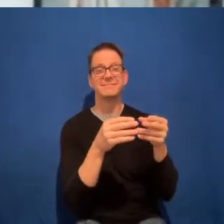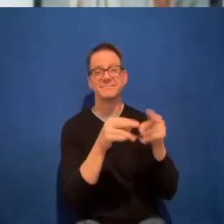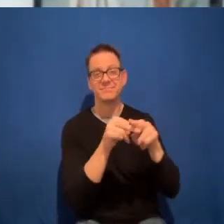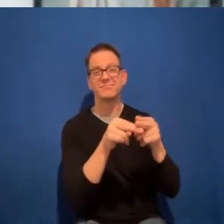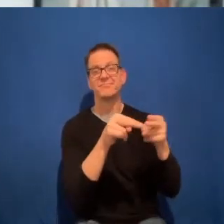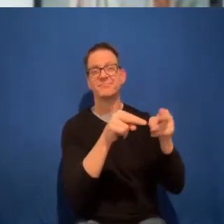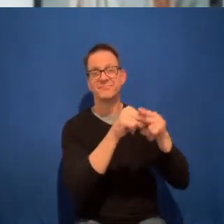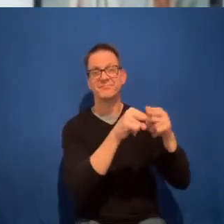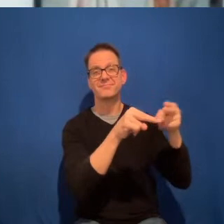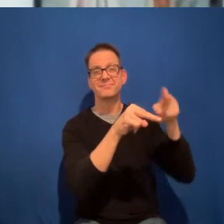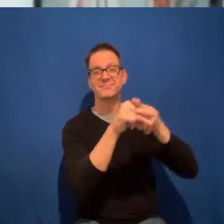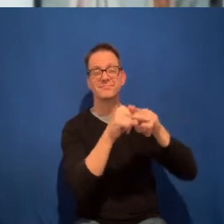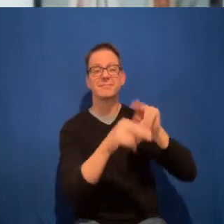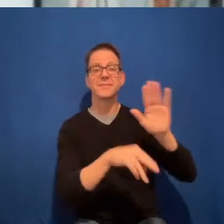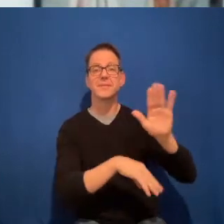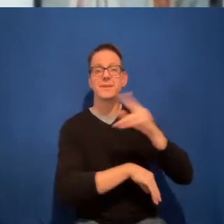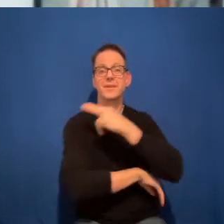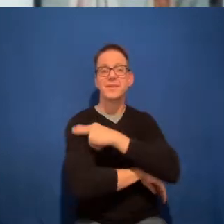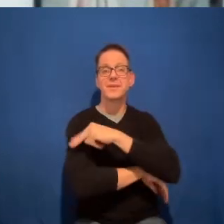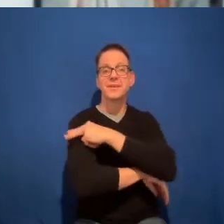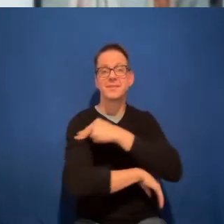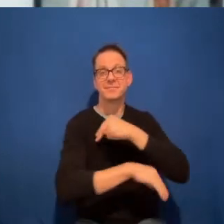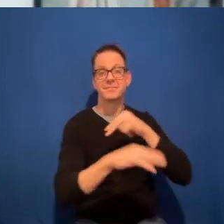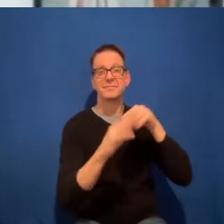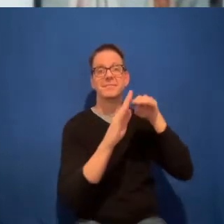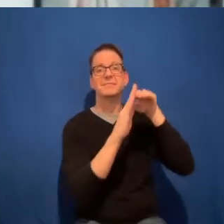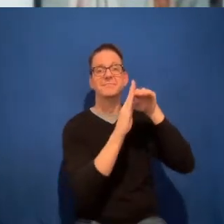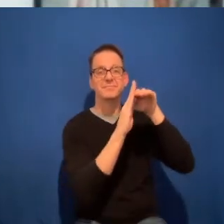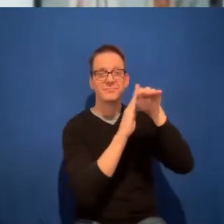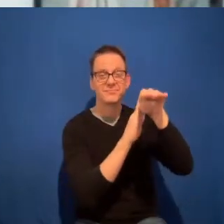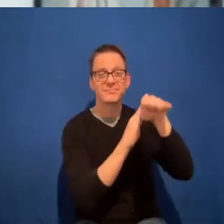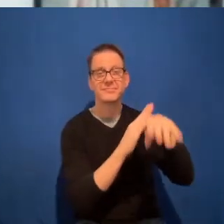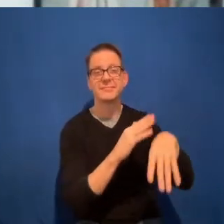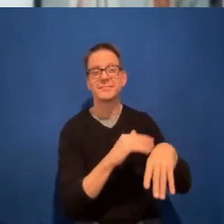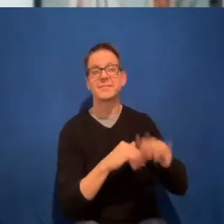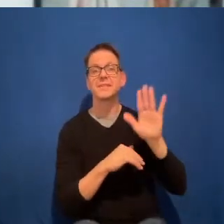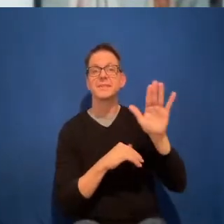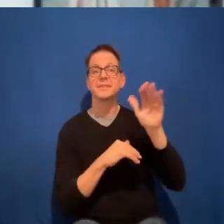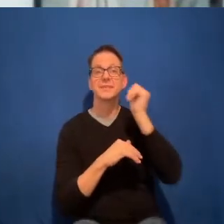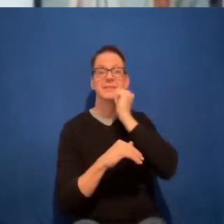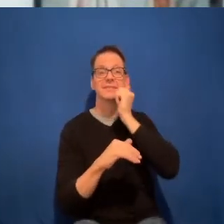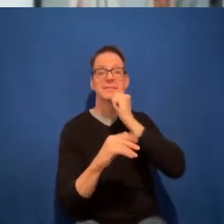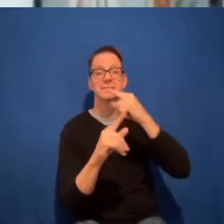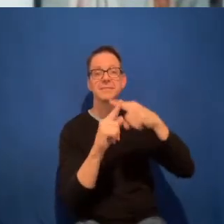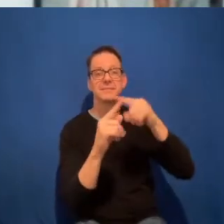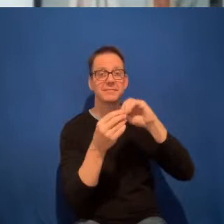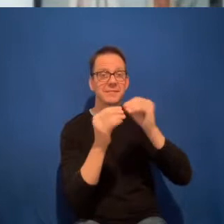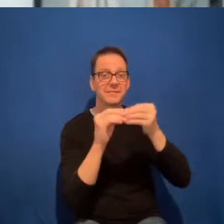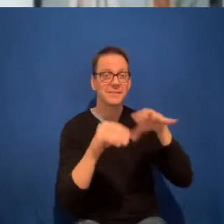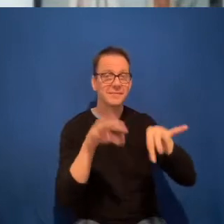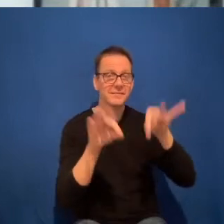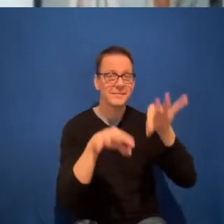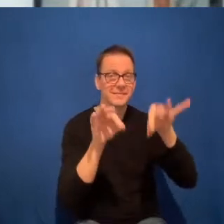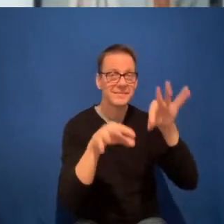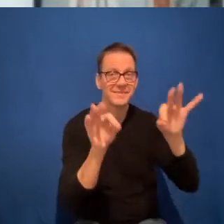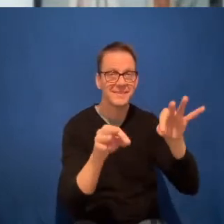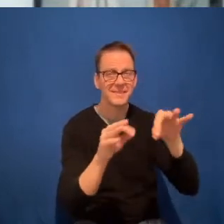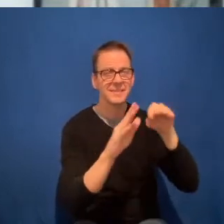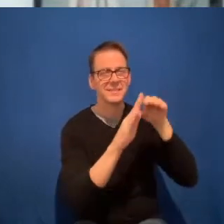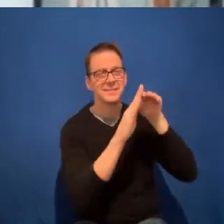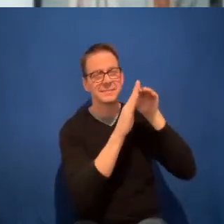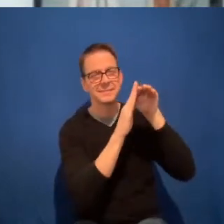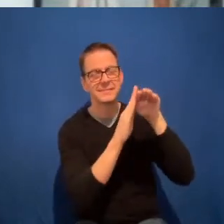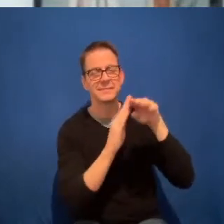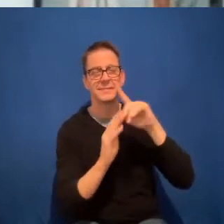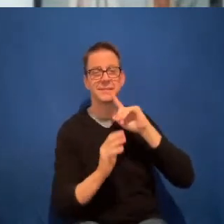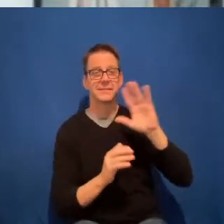which have plateaued, and their cases per day, which have plateaued. They're really losing. It was a bit better in Scotland, where